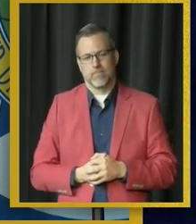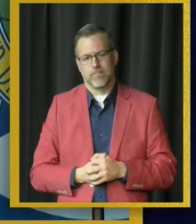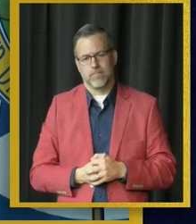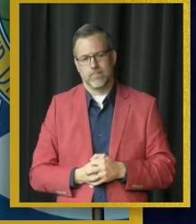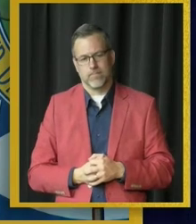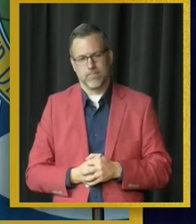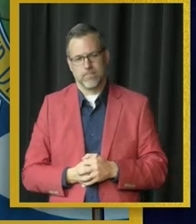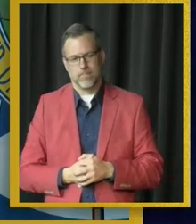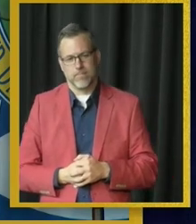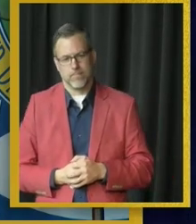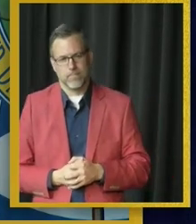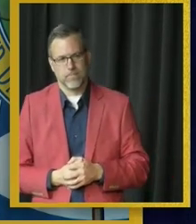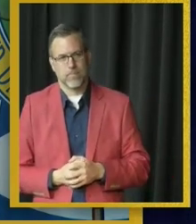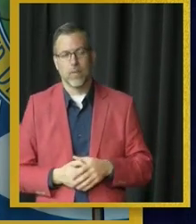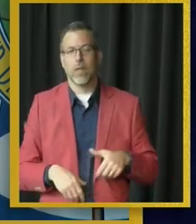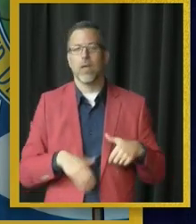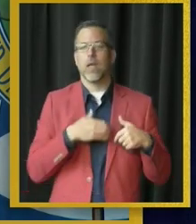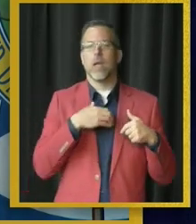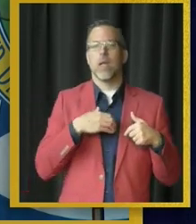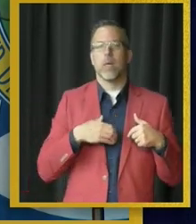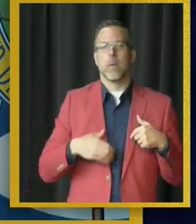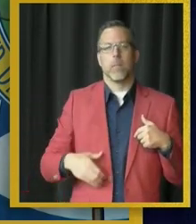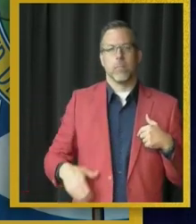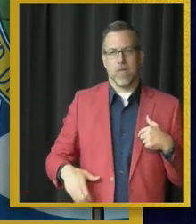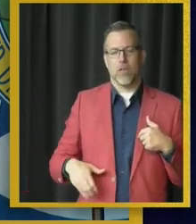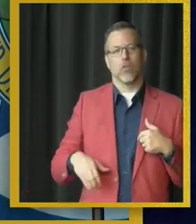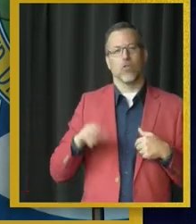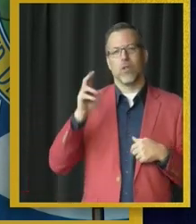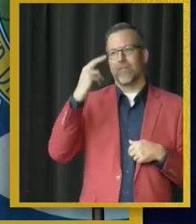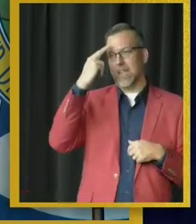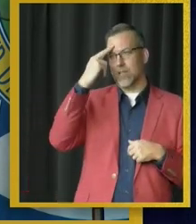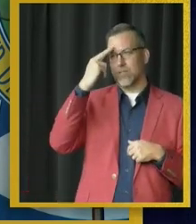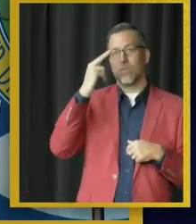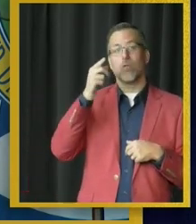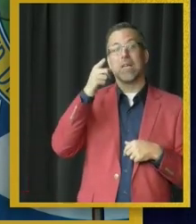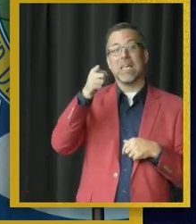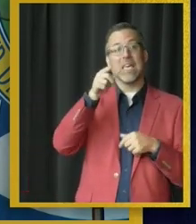The mayor of Nashville and Davidson County is elected to lead this city.